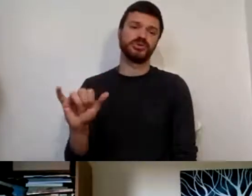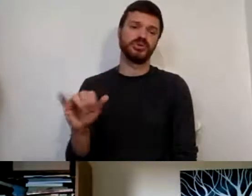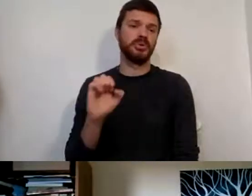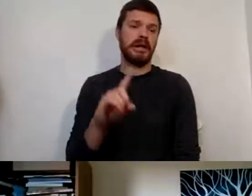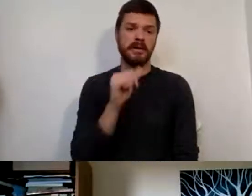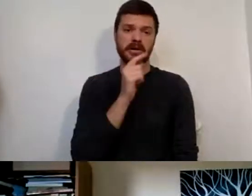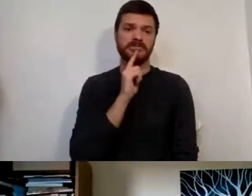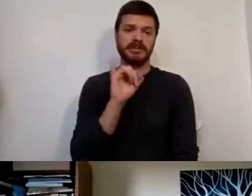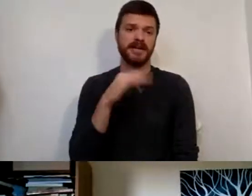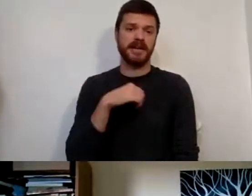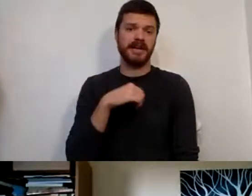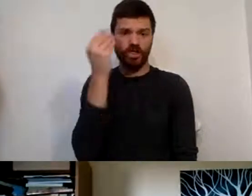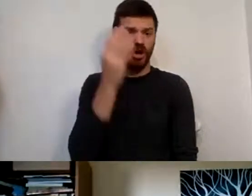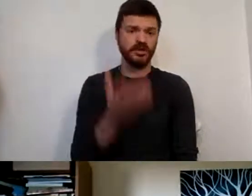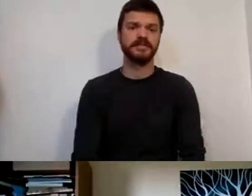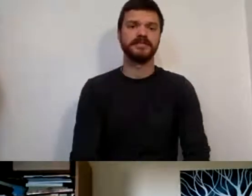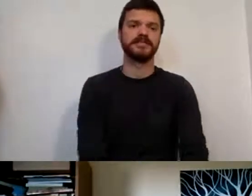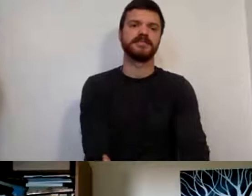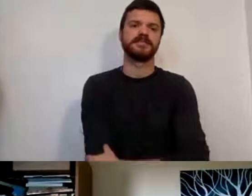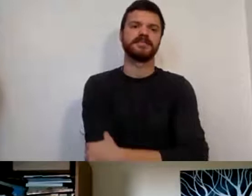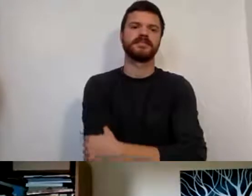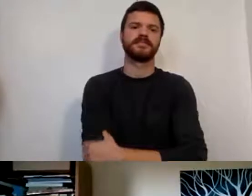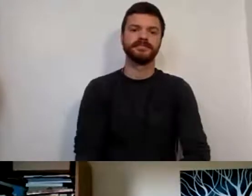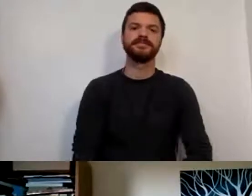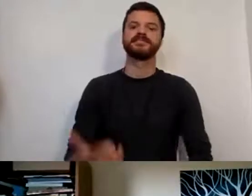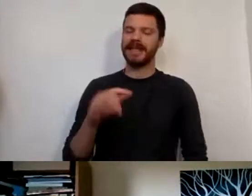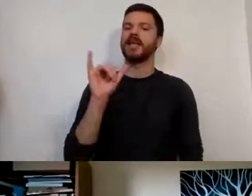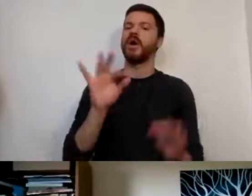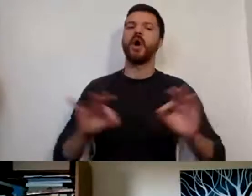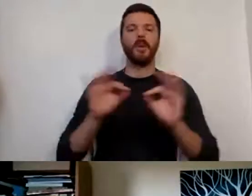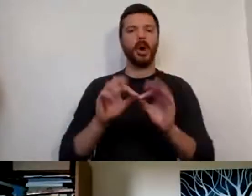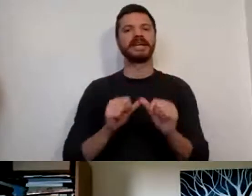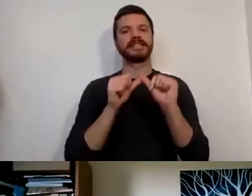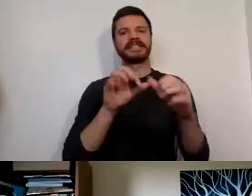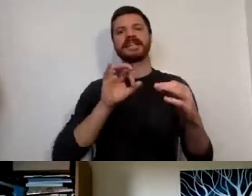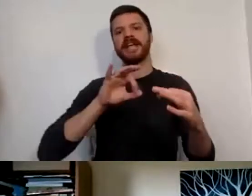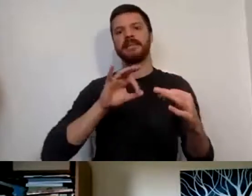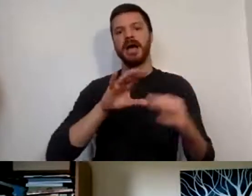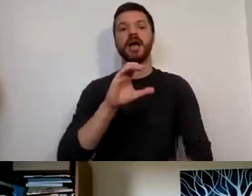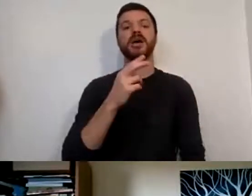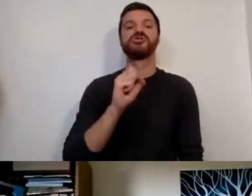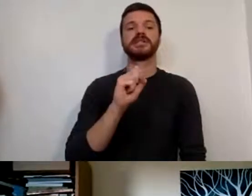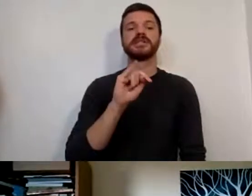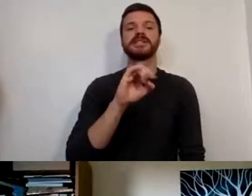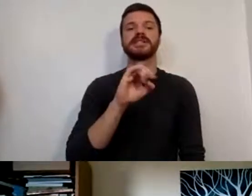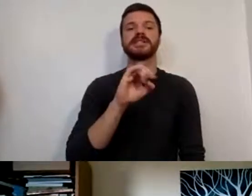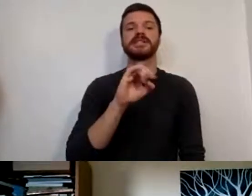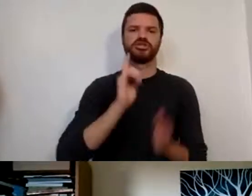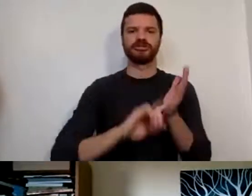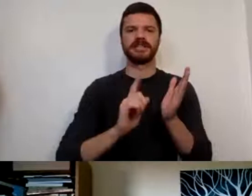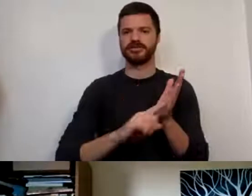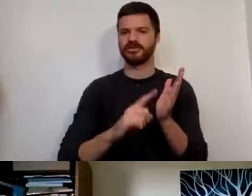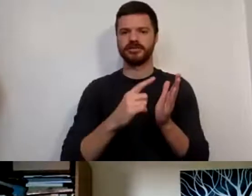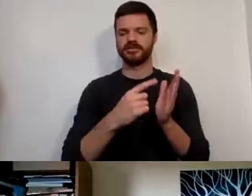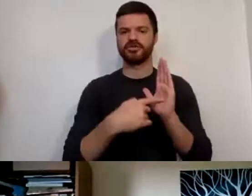other thoughts. Yeah, just the importance of the consistent feedback. In Christie's prior research, she found that I think it was only 1 in